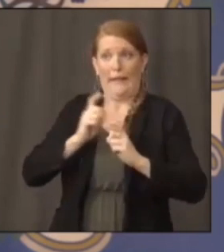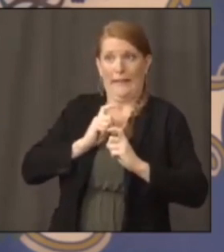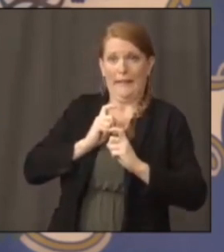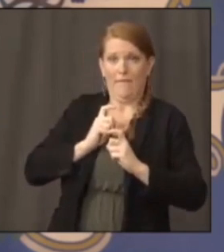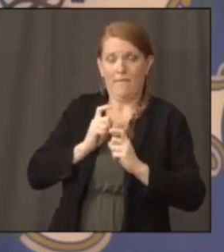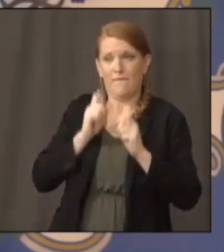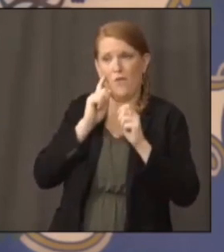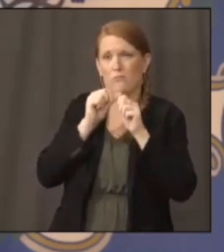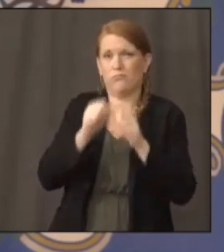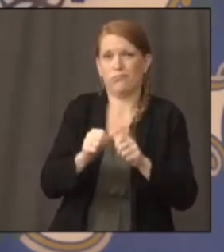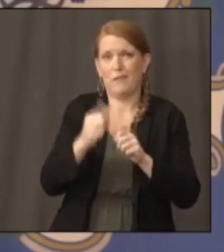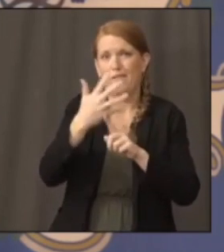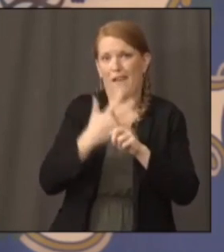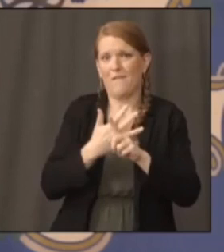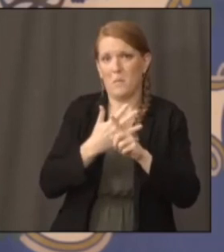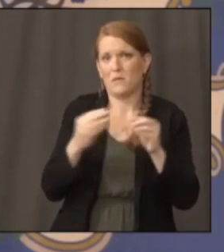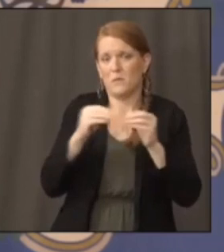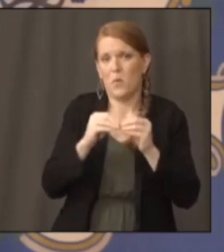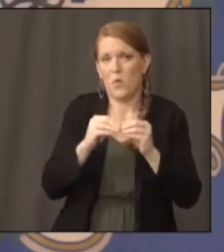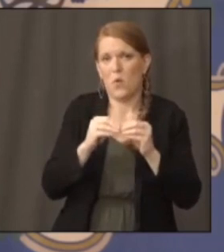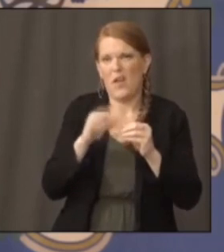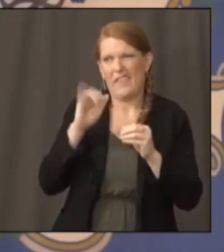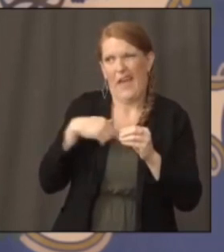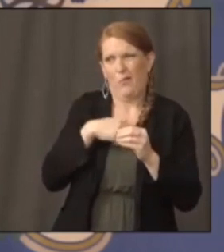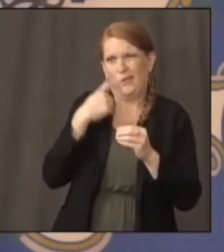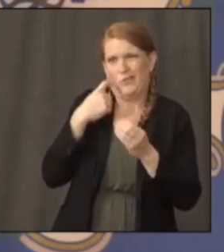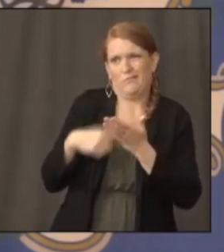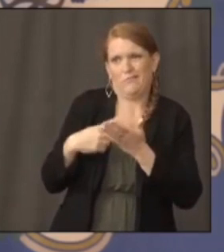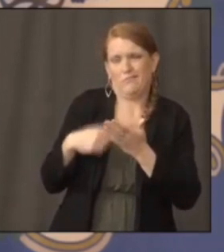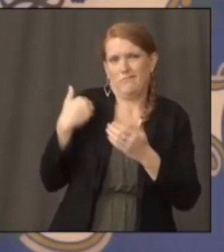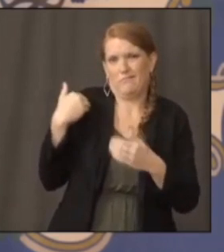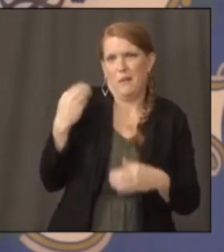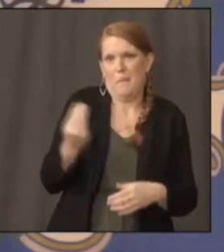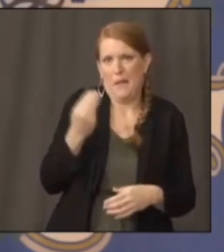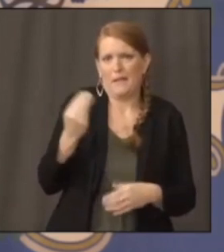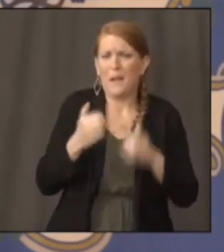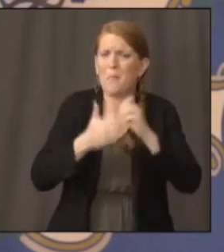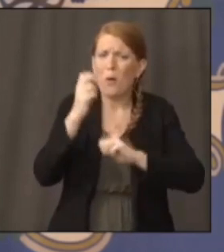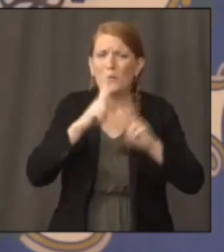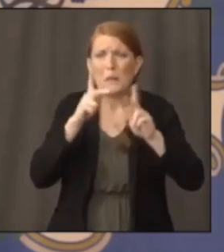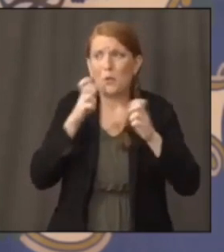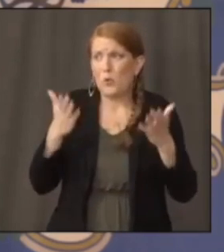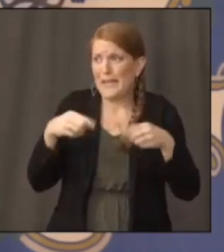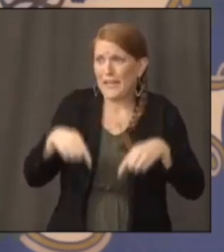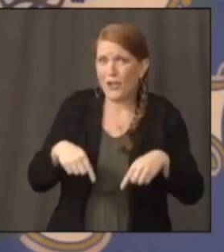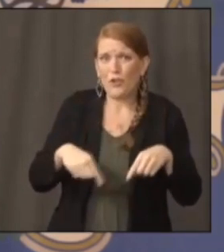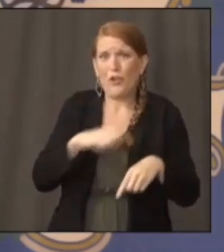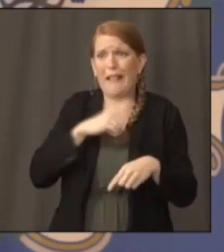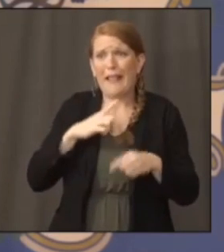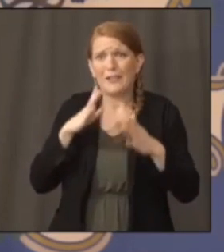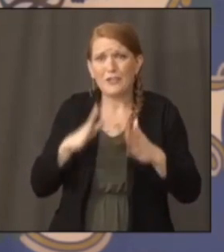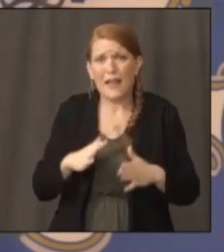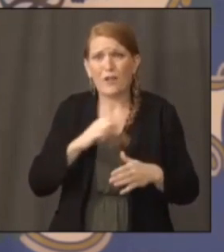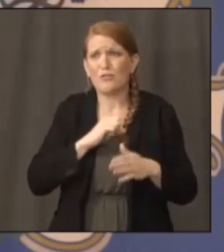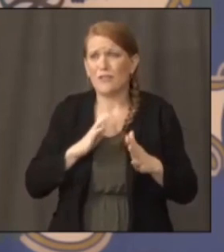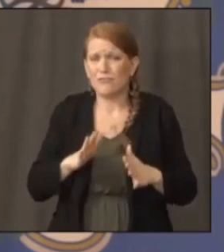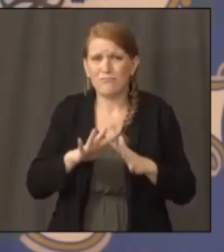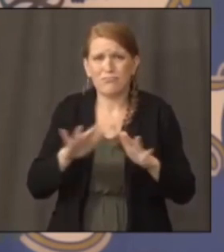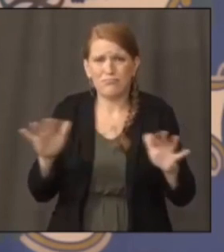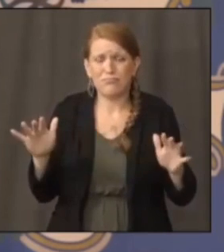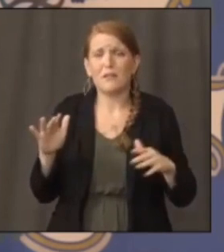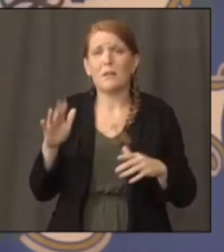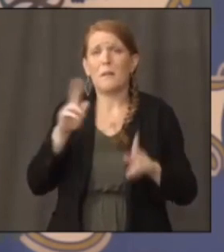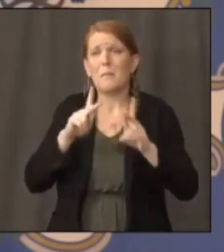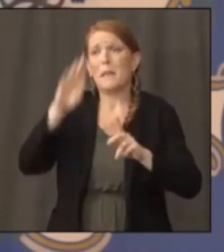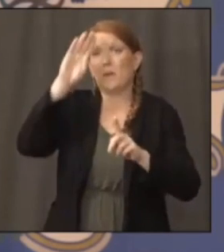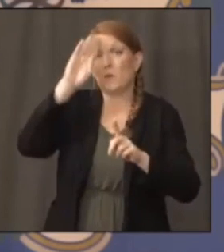on Monday. I think, most of the folks here in this building know that, look, whatever I'm doing with emergency powers is specifically